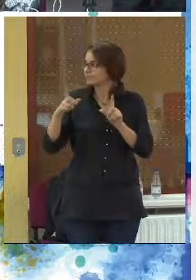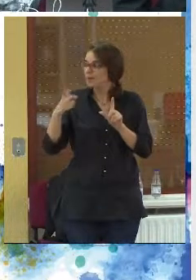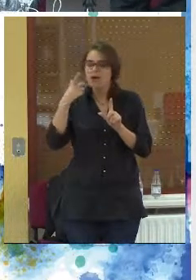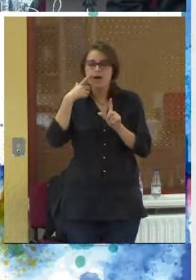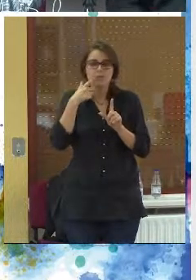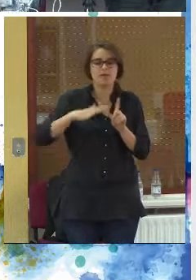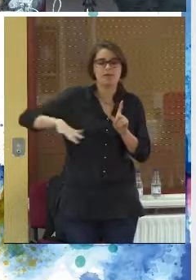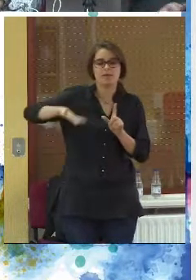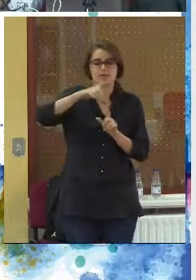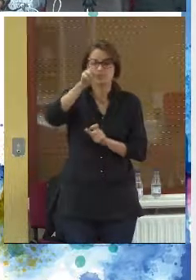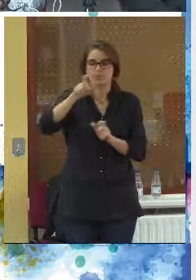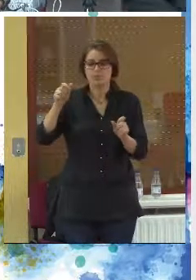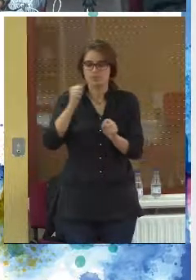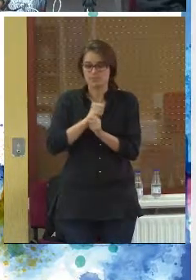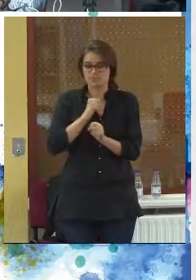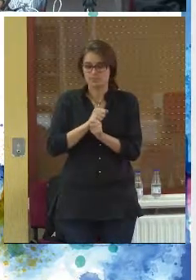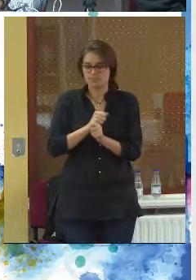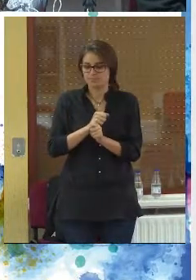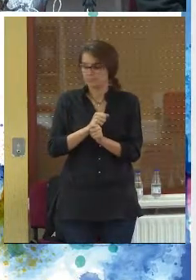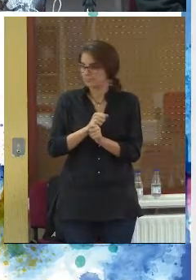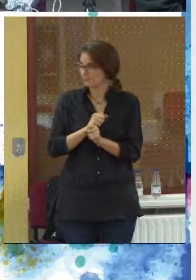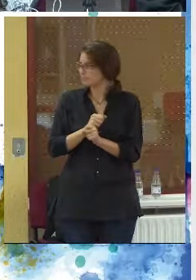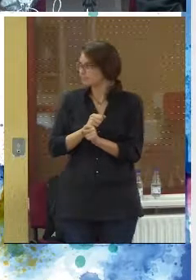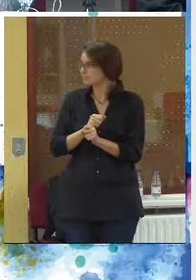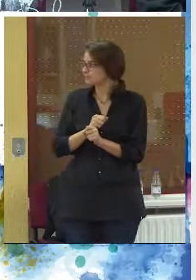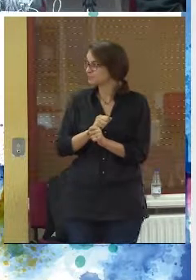through the environment the employees will face.